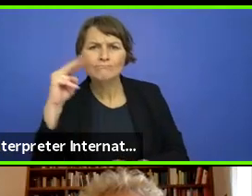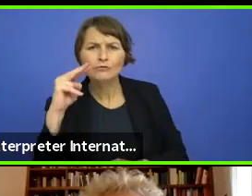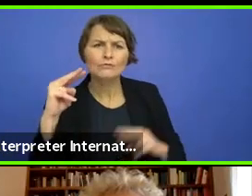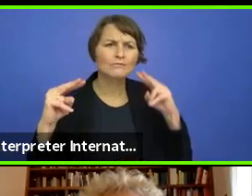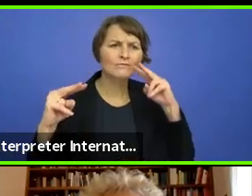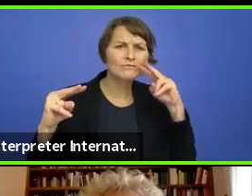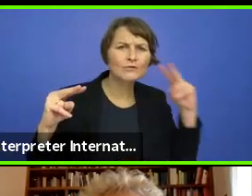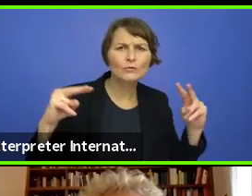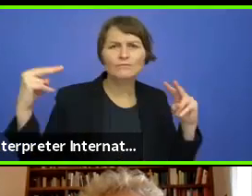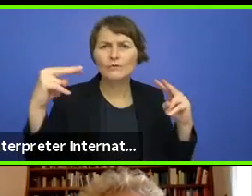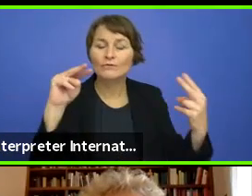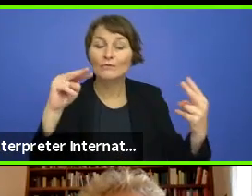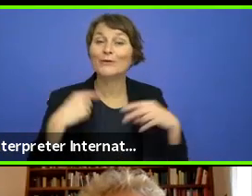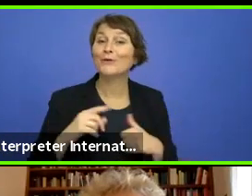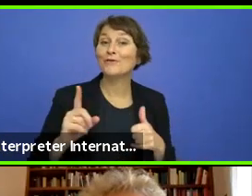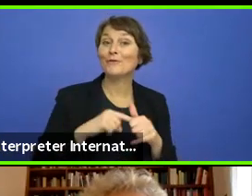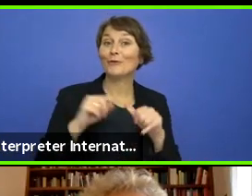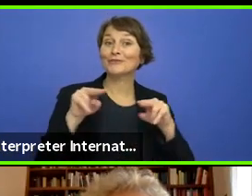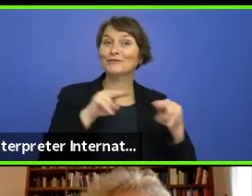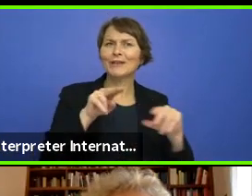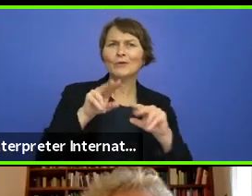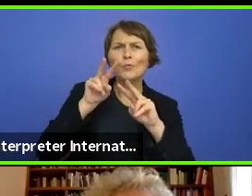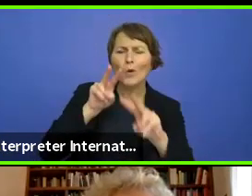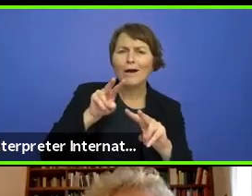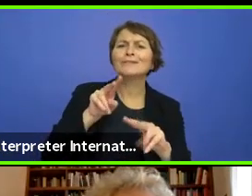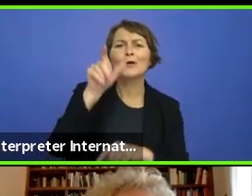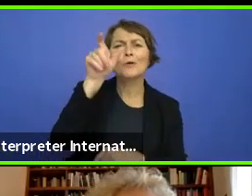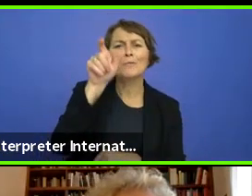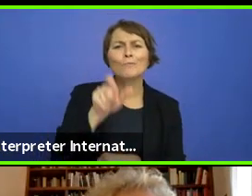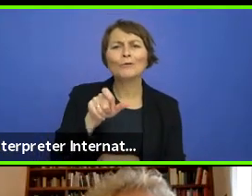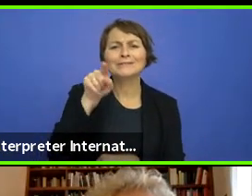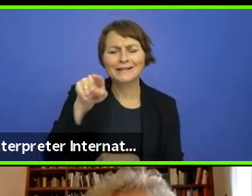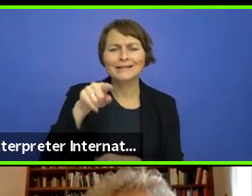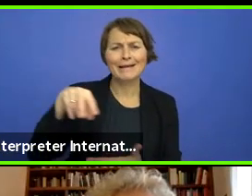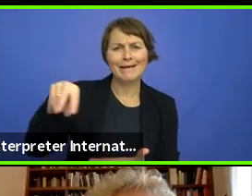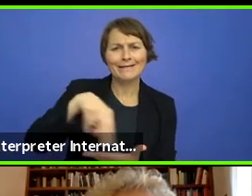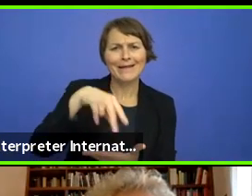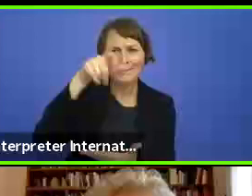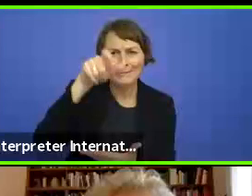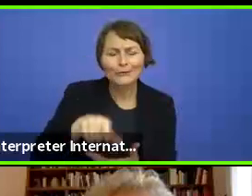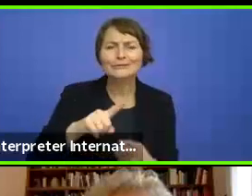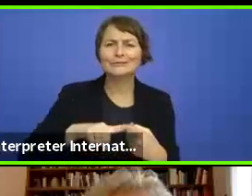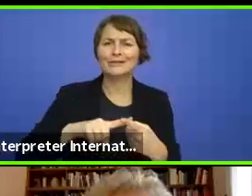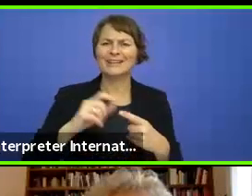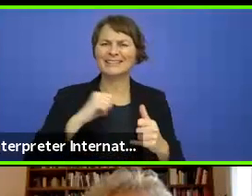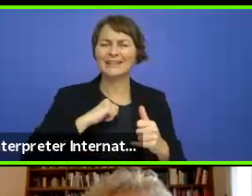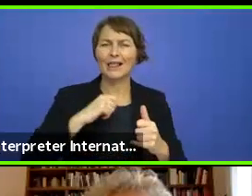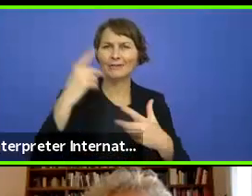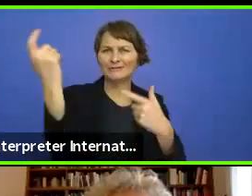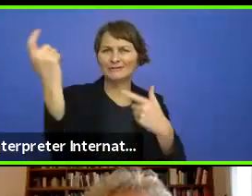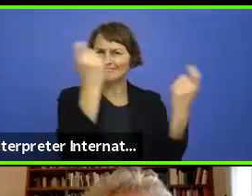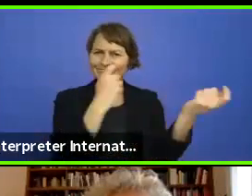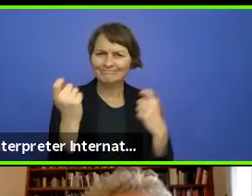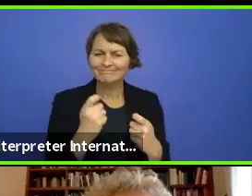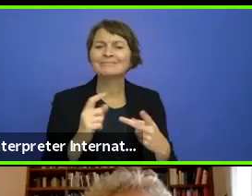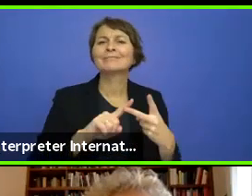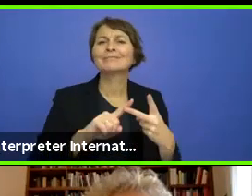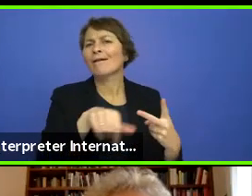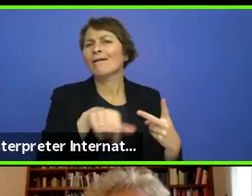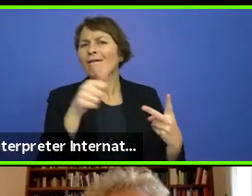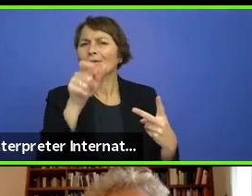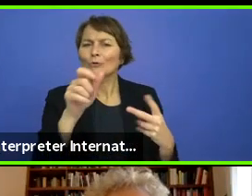of artists, a dancer, a choreographer, a dramaturg, a wardrobe manager, and an actor from